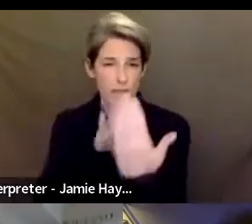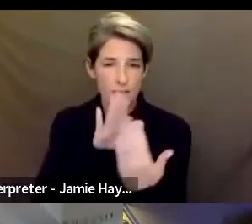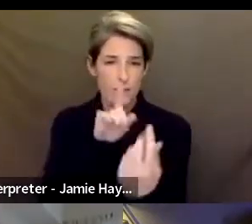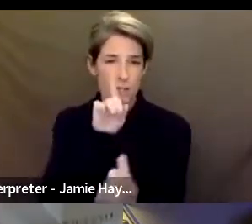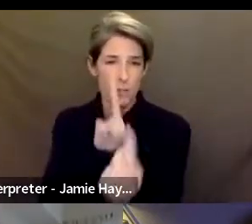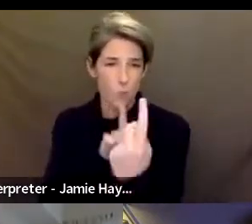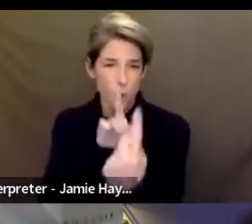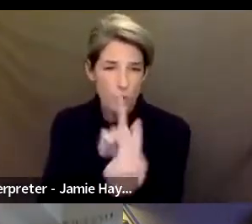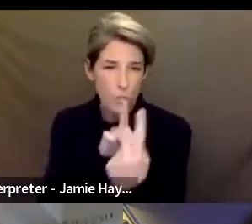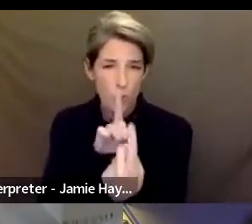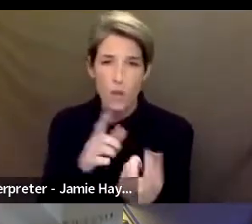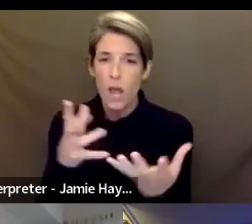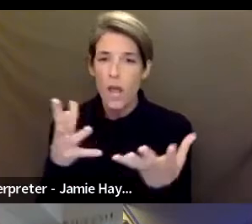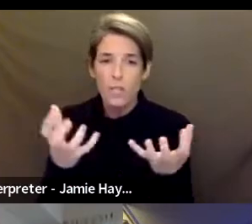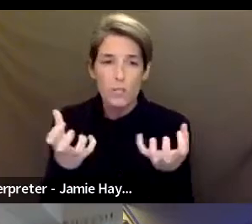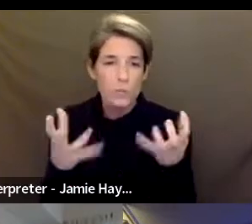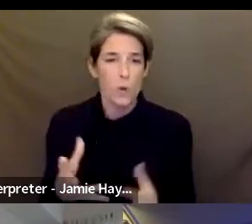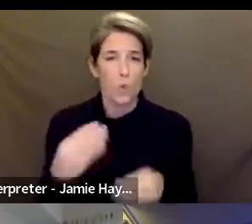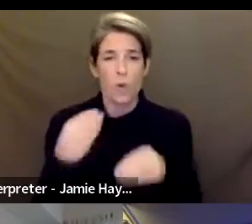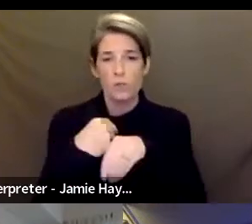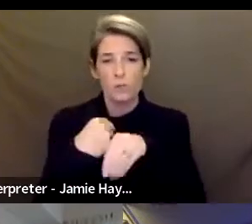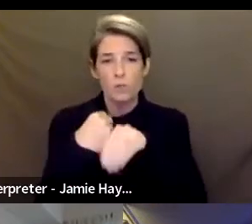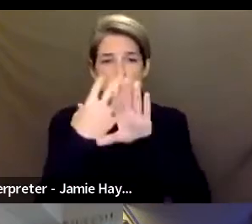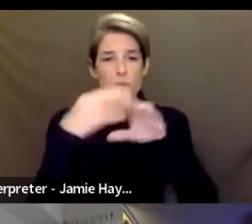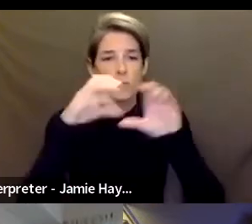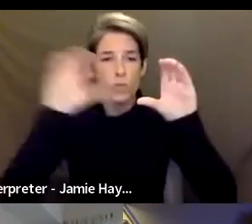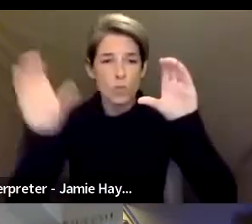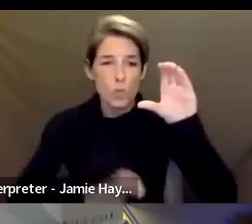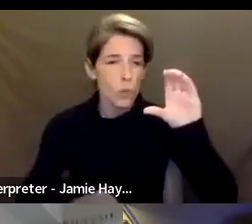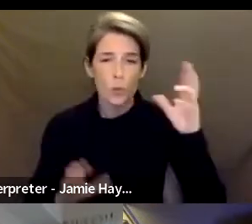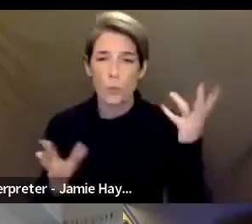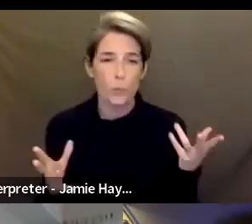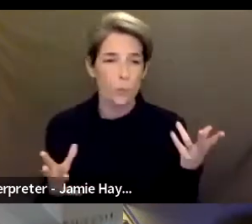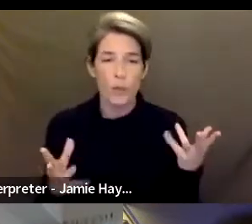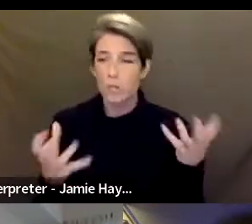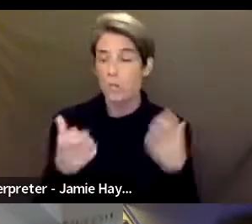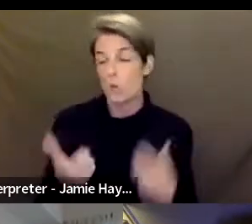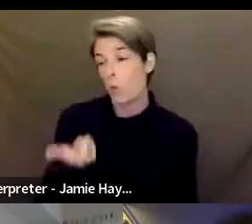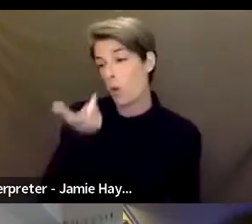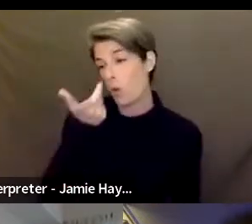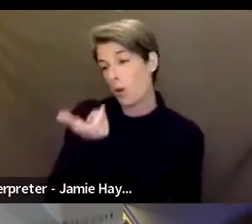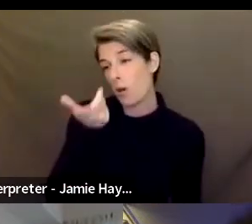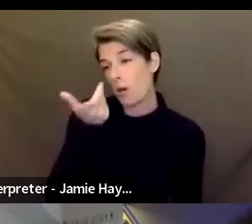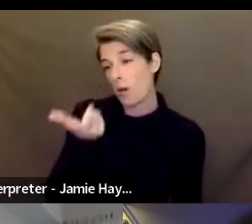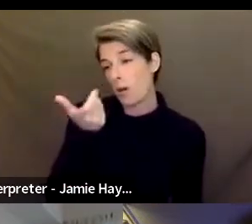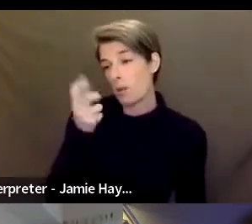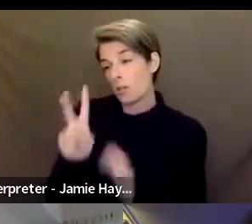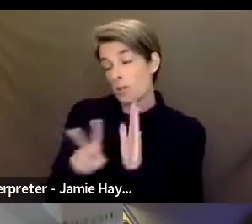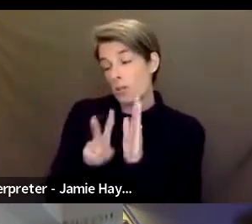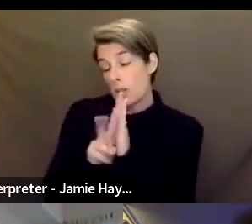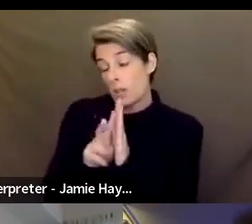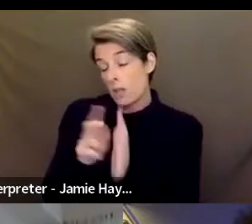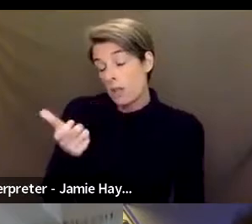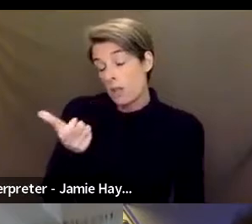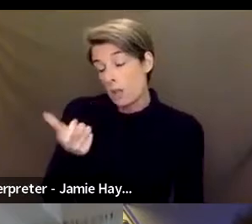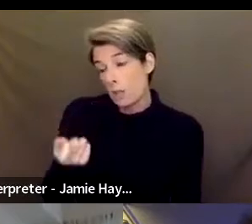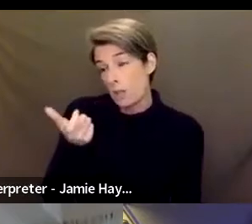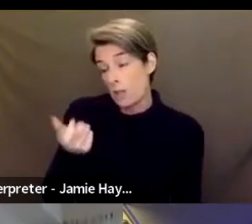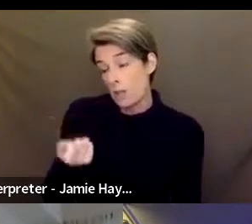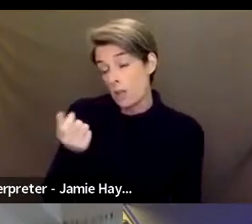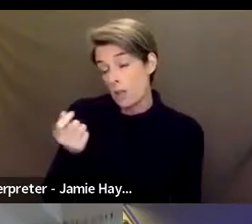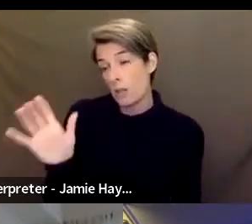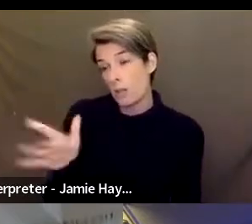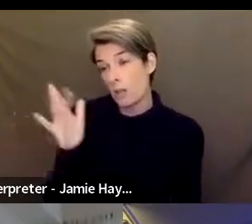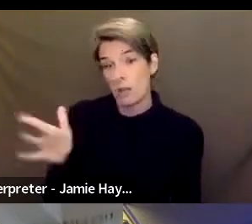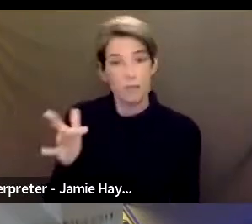being sitting in front of the Zoom. I'm tired of watching videos, and it doesn't take that